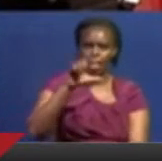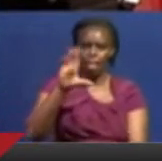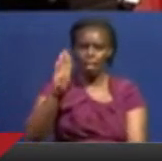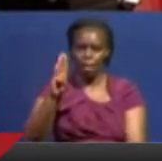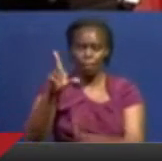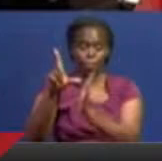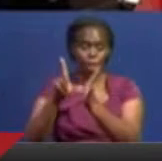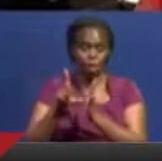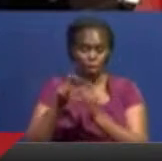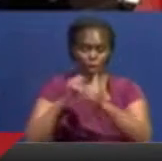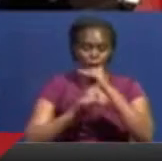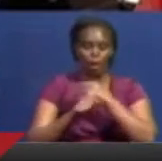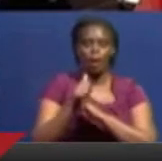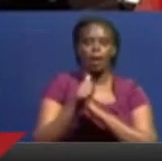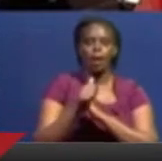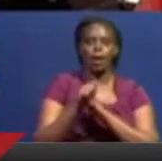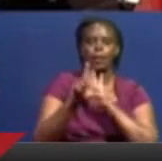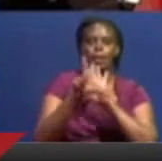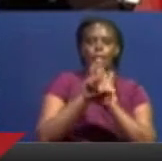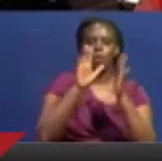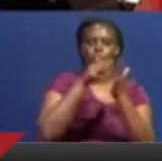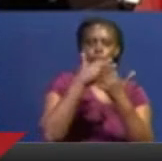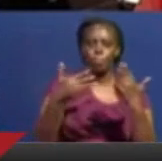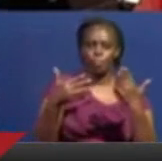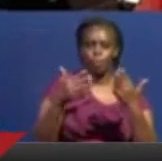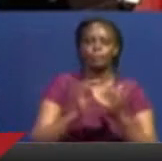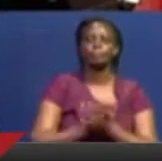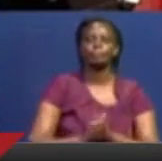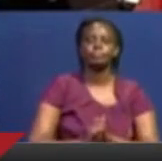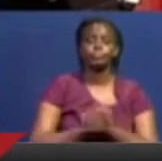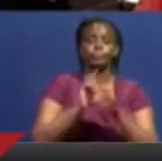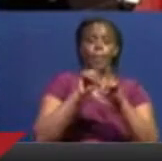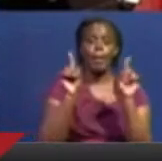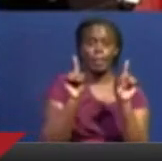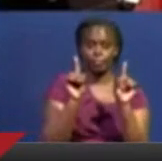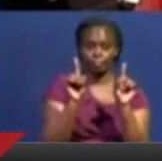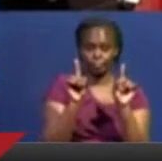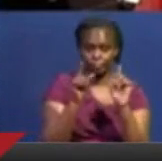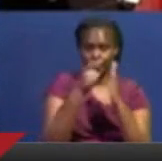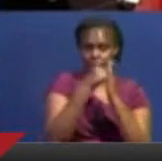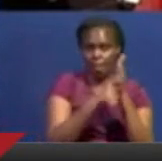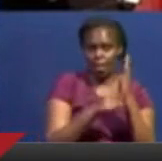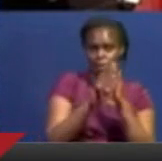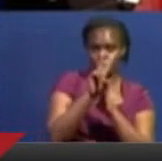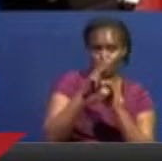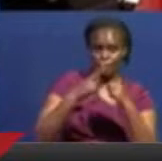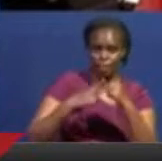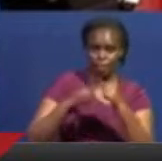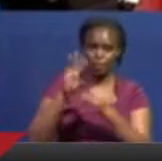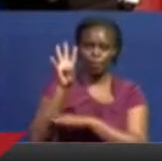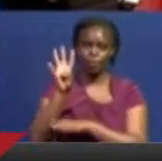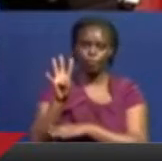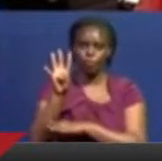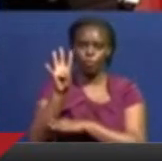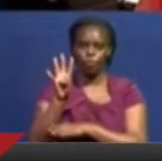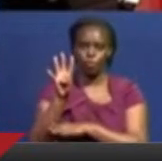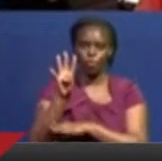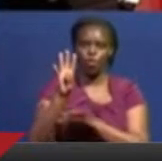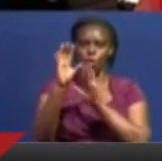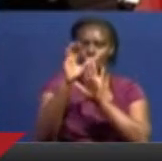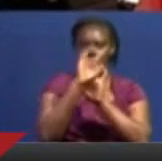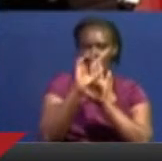loans under the current legal framework. However, Article 27(4) of